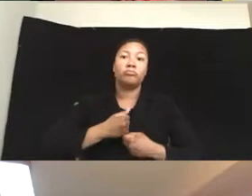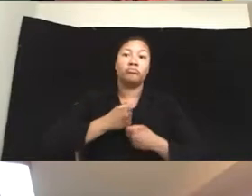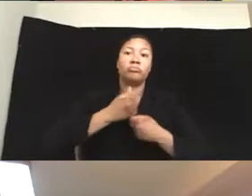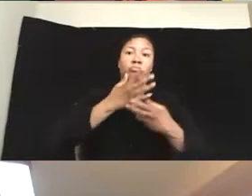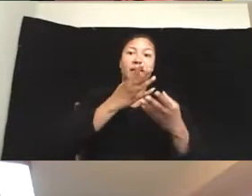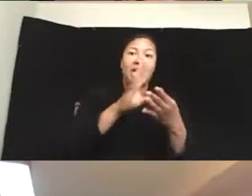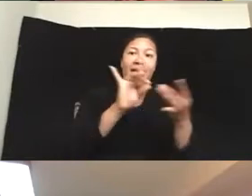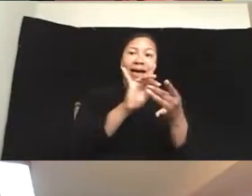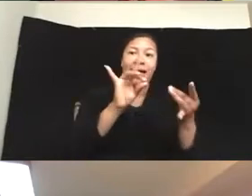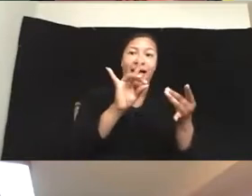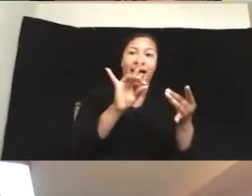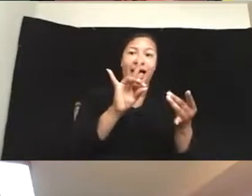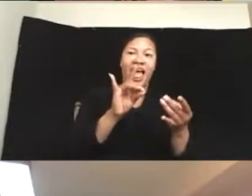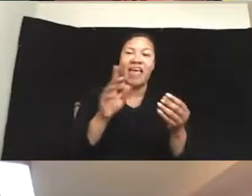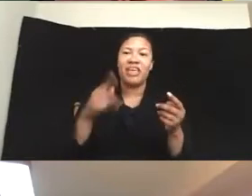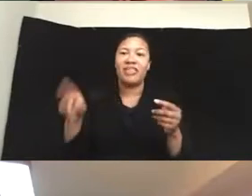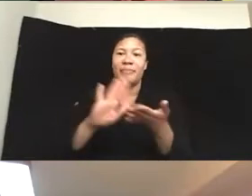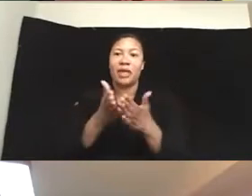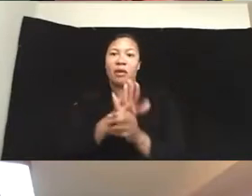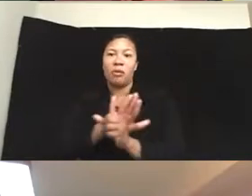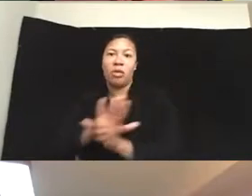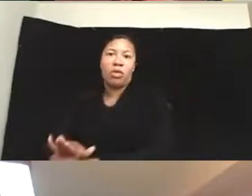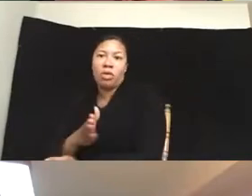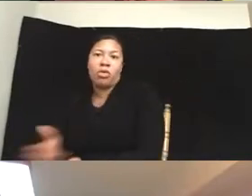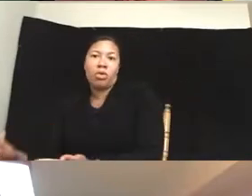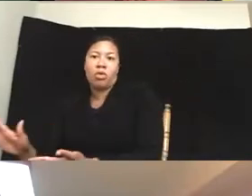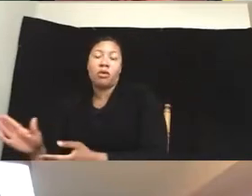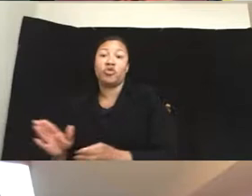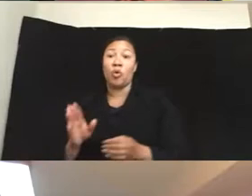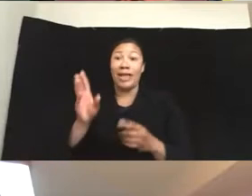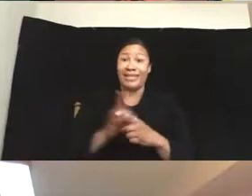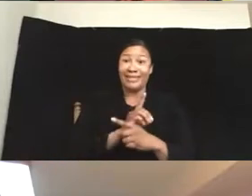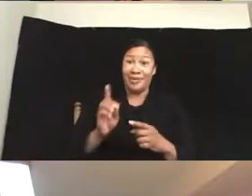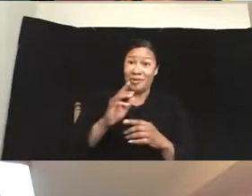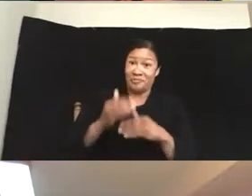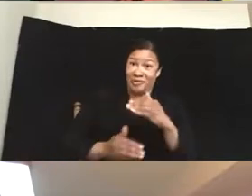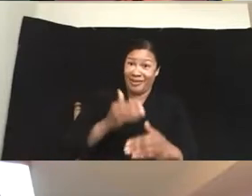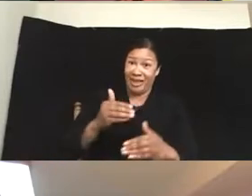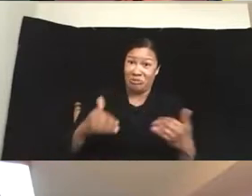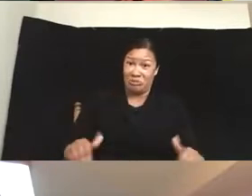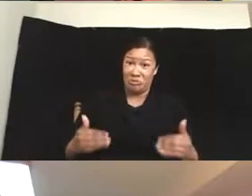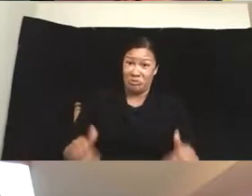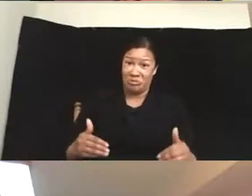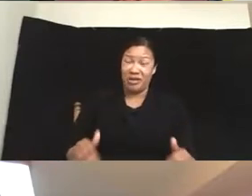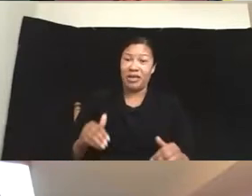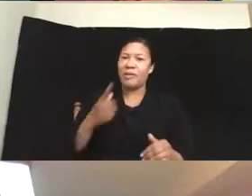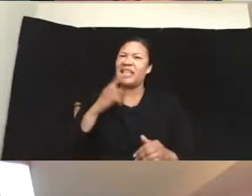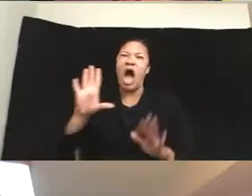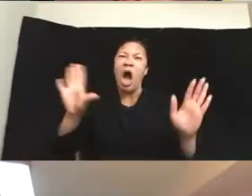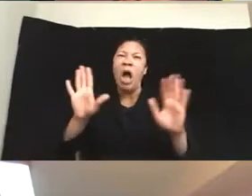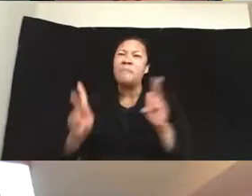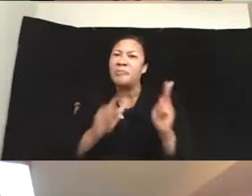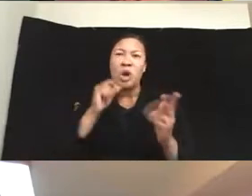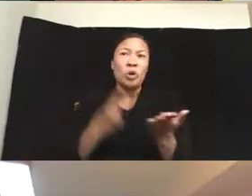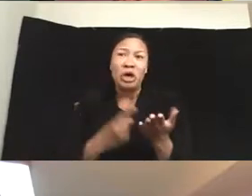so indoctrinating that they will say, nobody does this, even as they do it. Nobody talks about this, even as they're